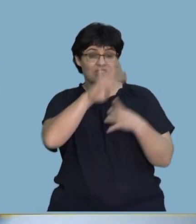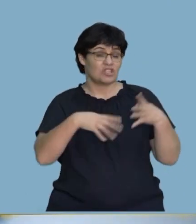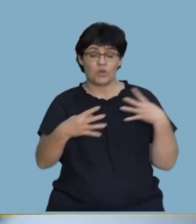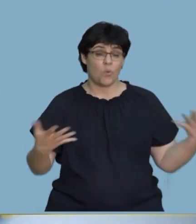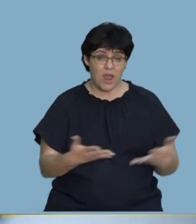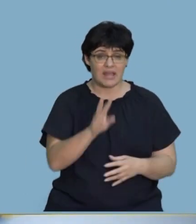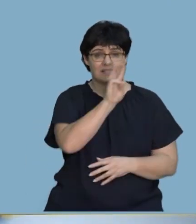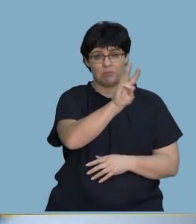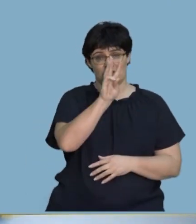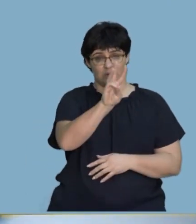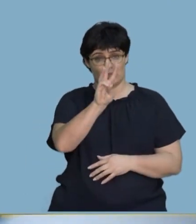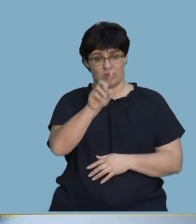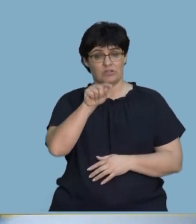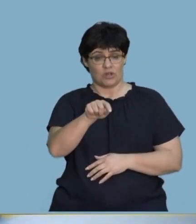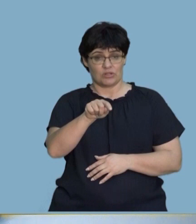on